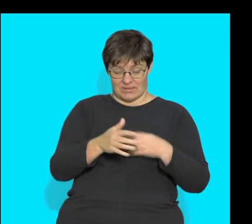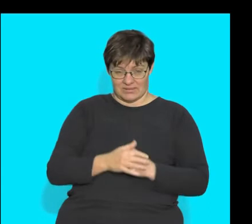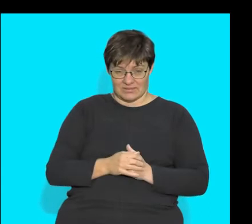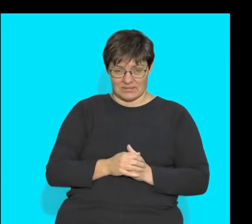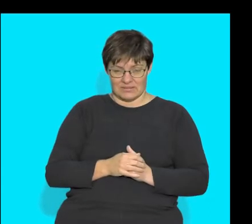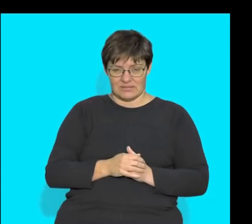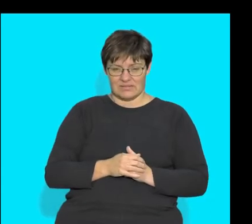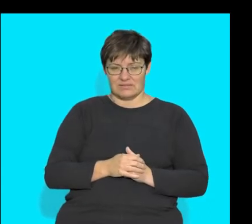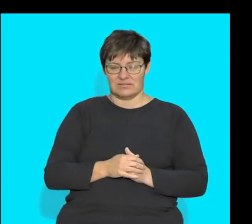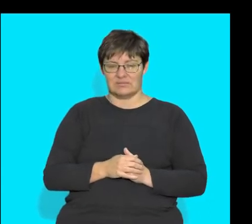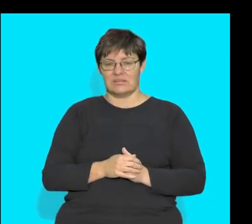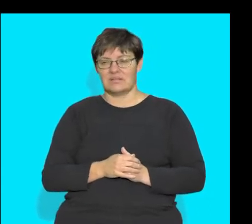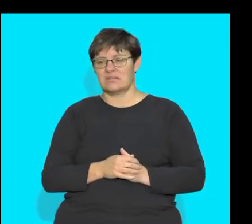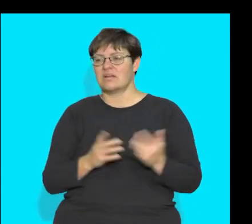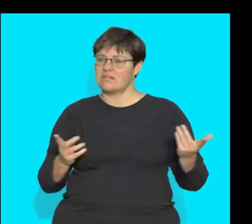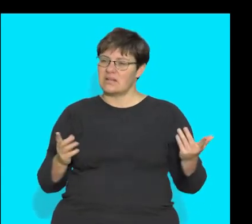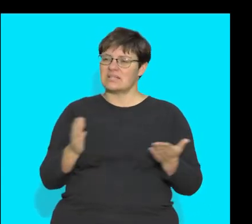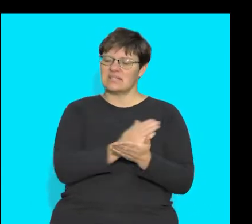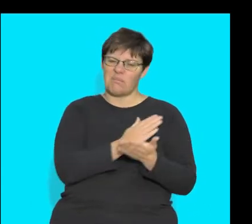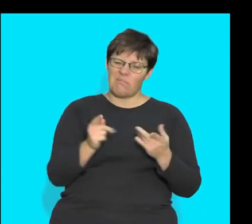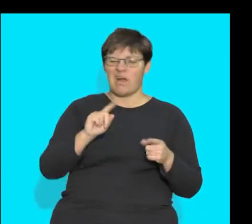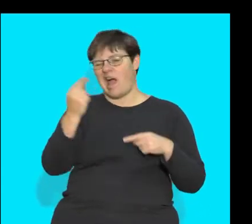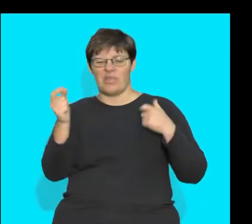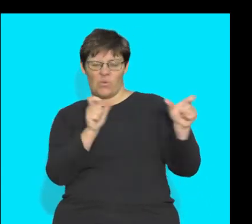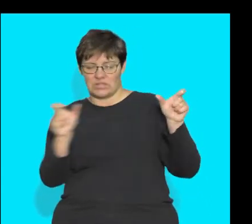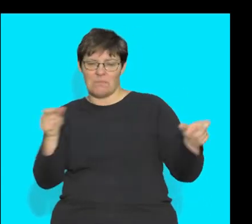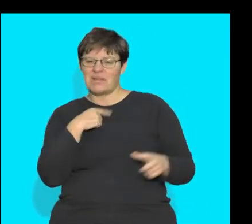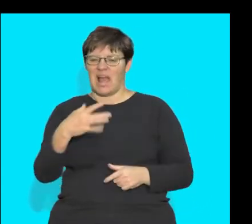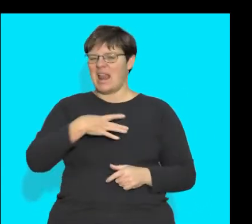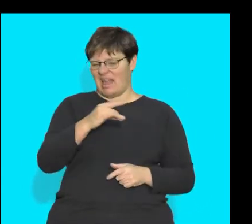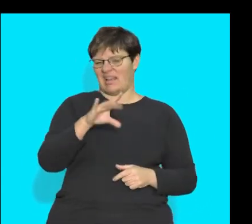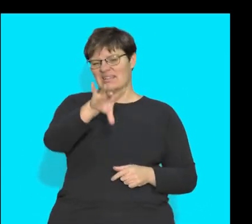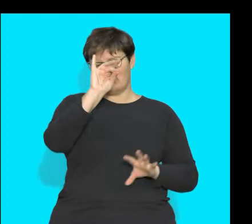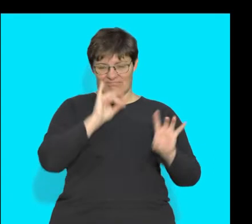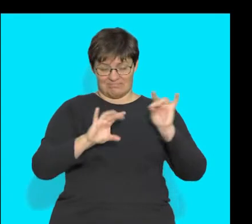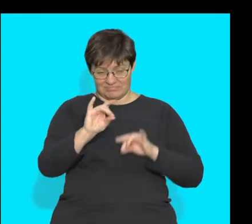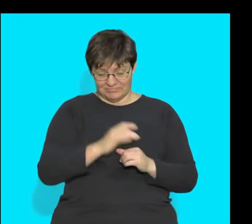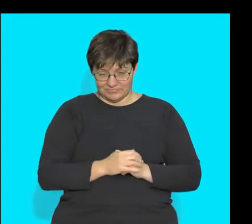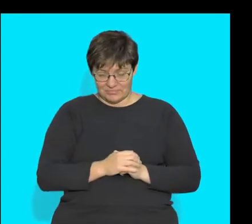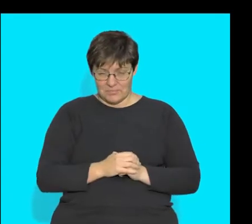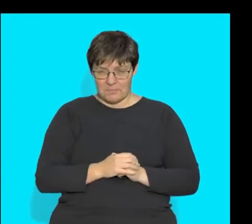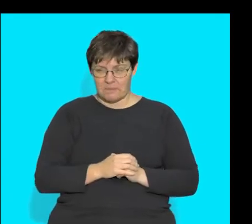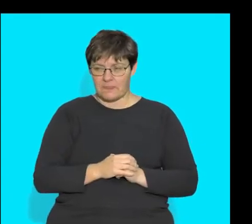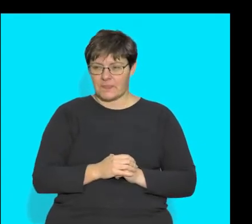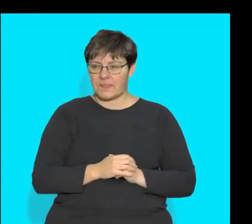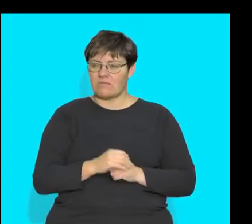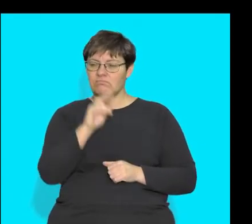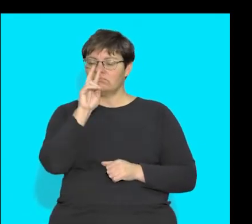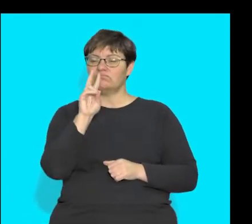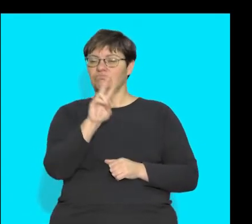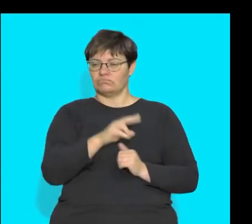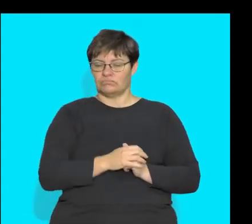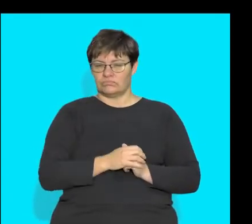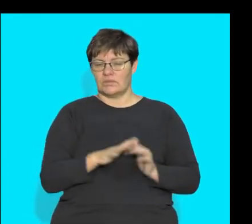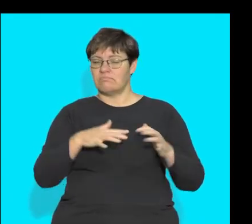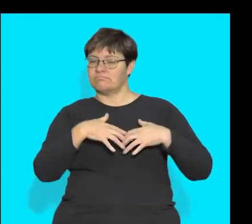said, differentially, some of you might even use the word semi-permeable. So let's have a look at